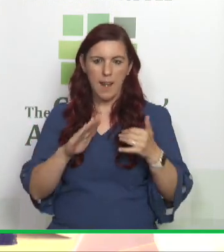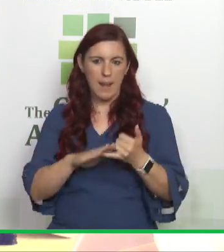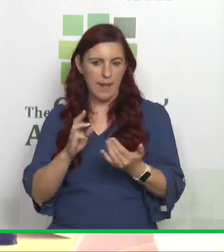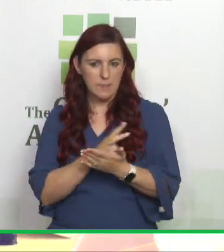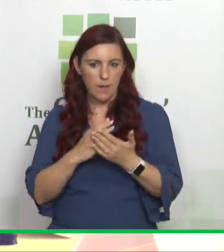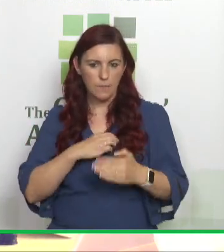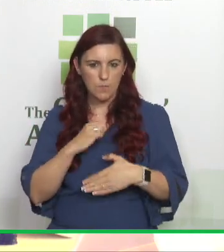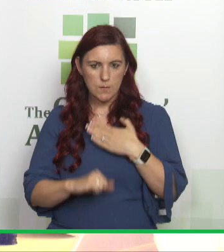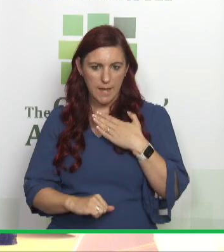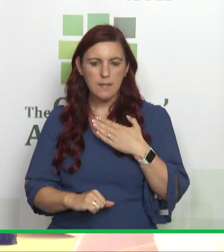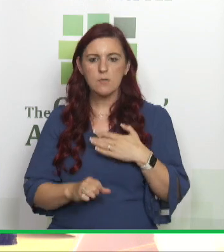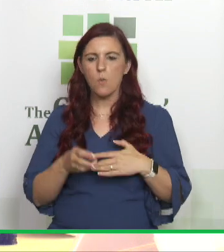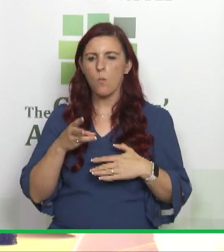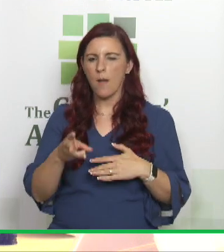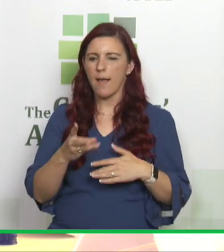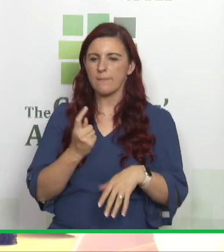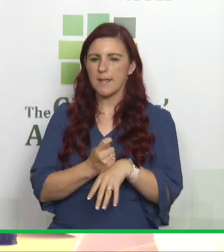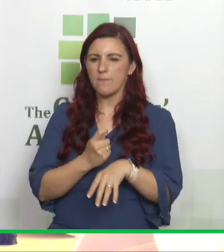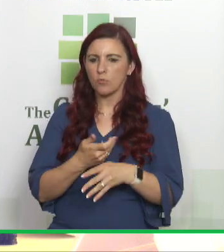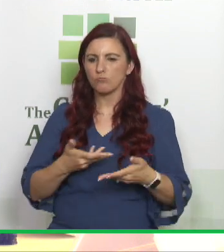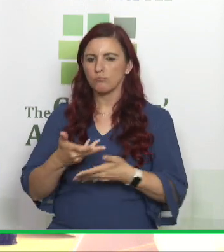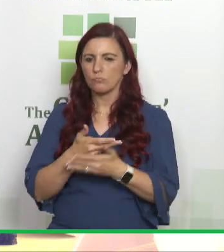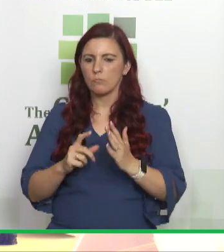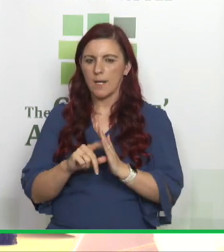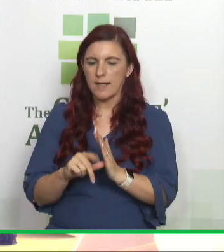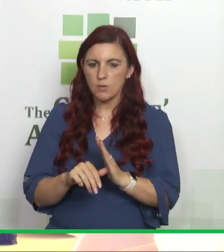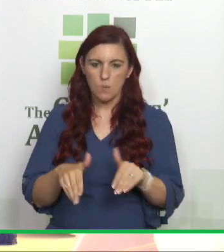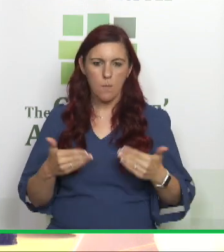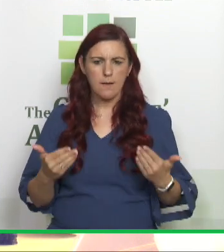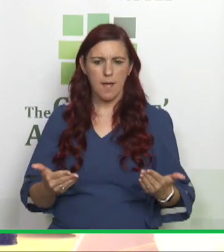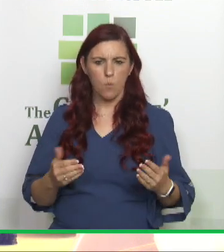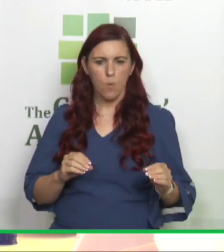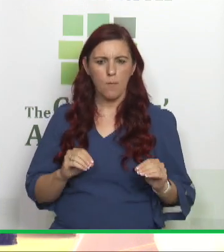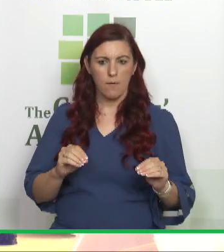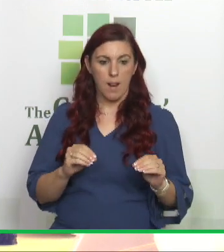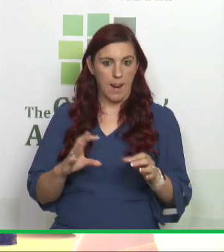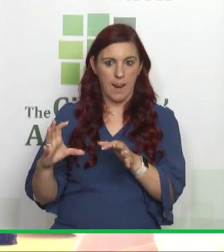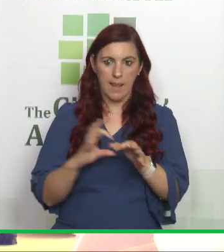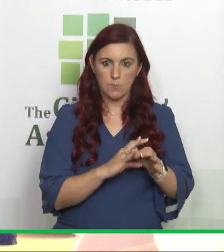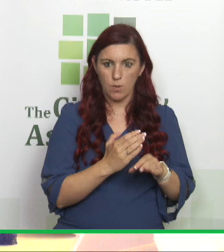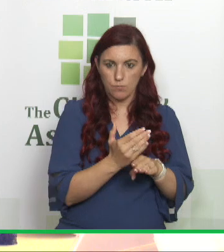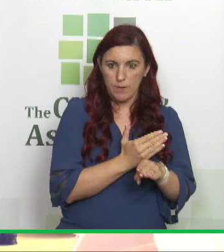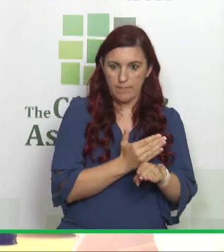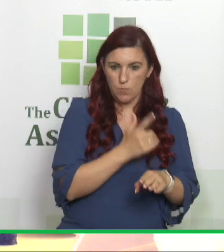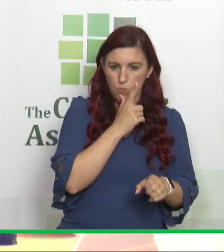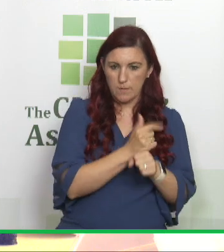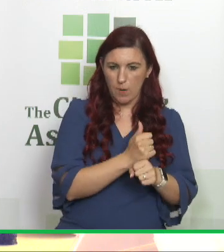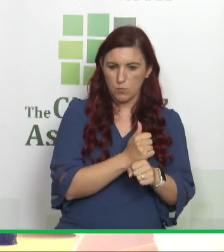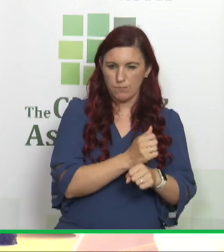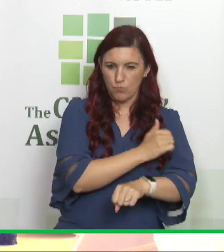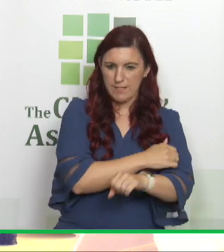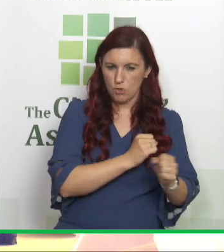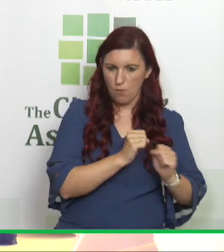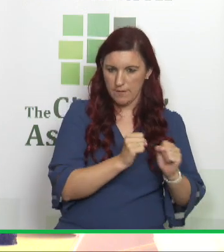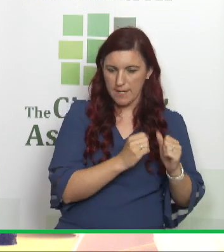session, though we will have some time for deliberations. And this session fits on, I think, really well from the previous one, where we'll now look in this session to look